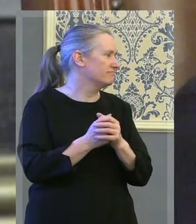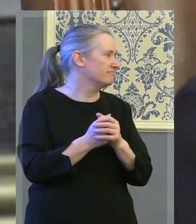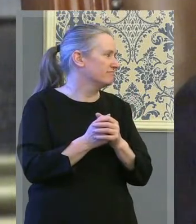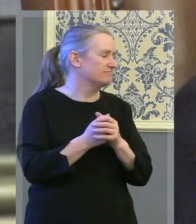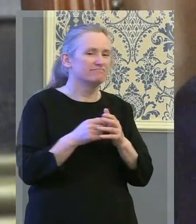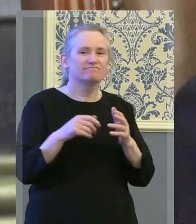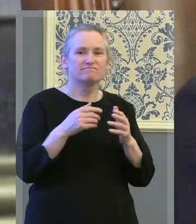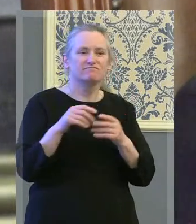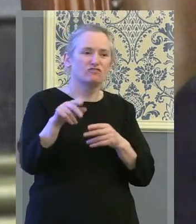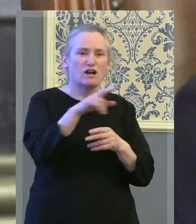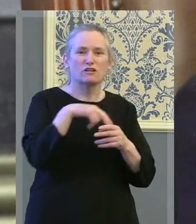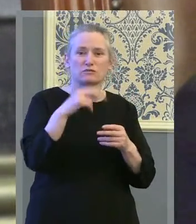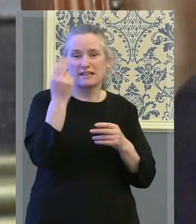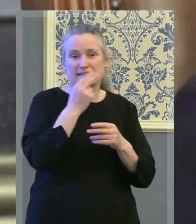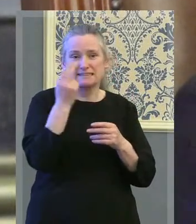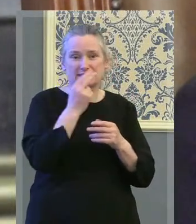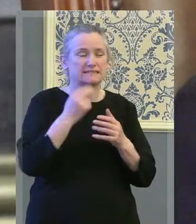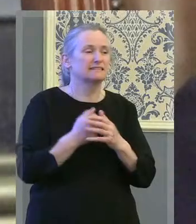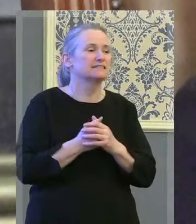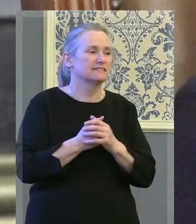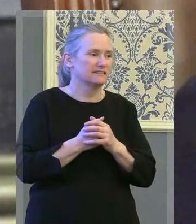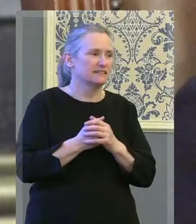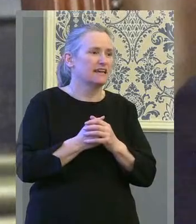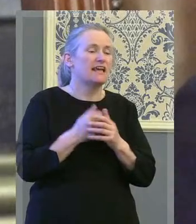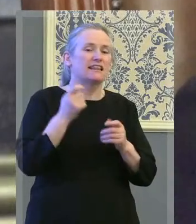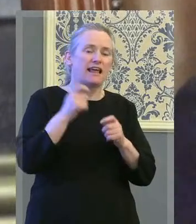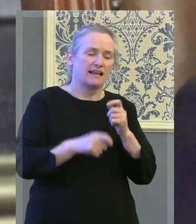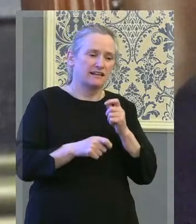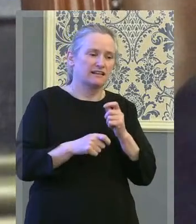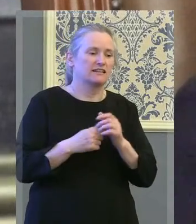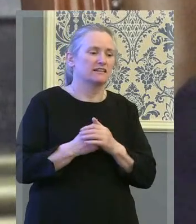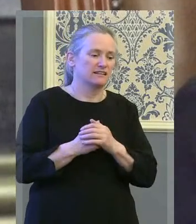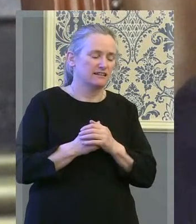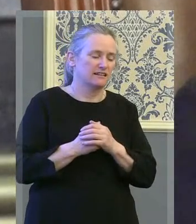So that was nice during that period. And then